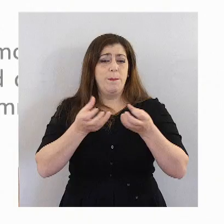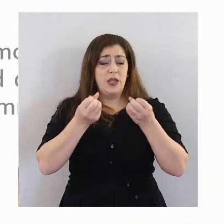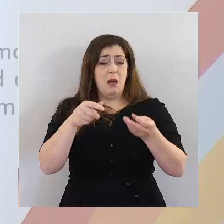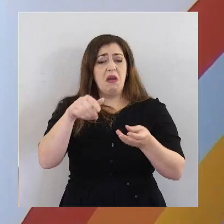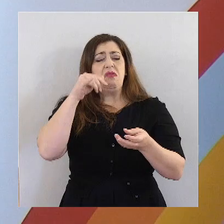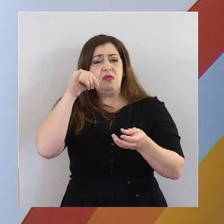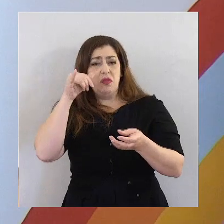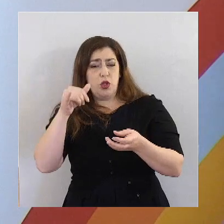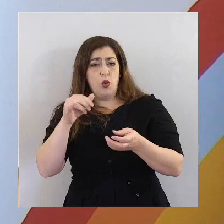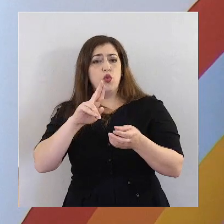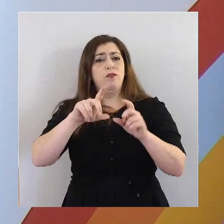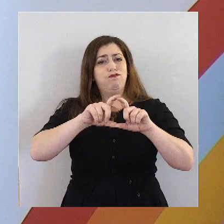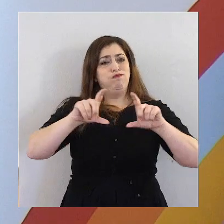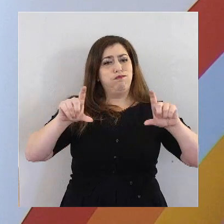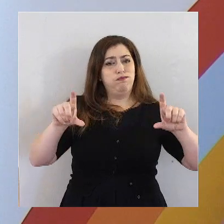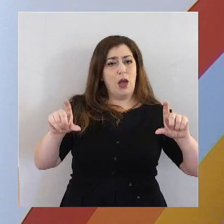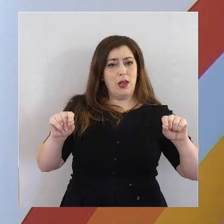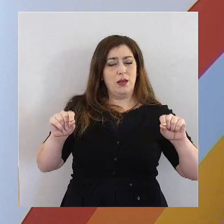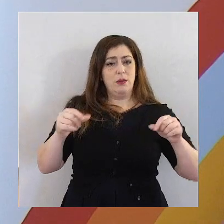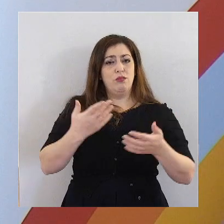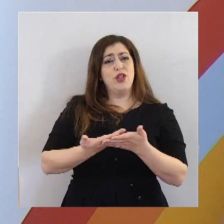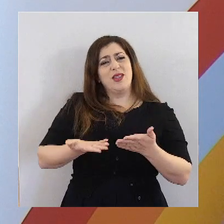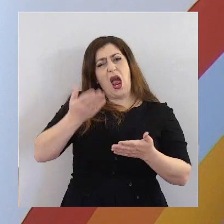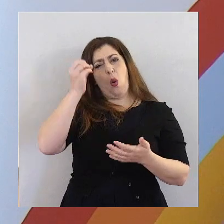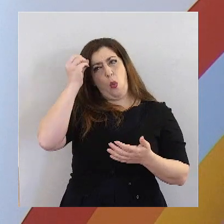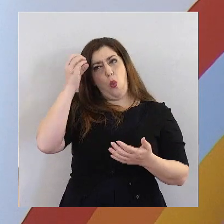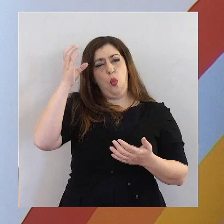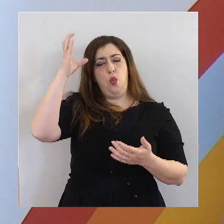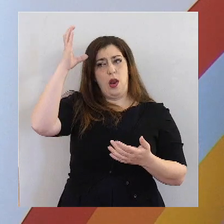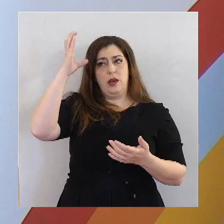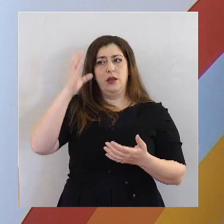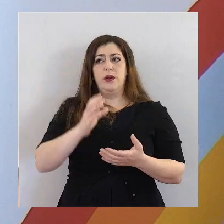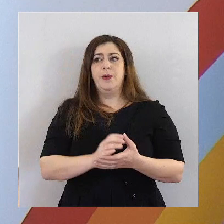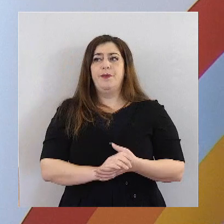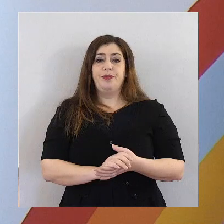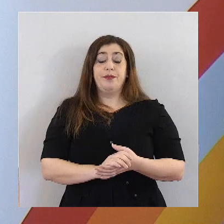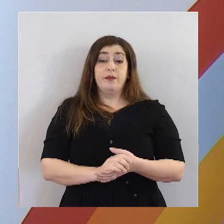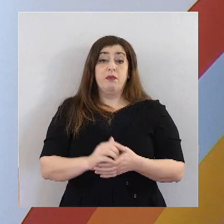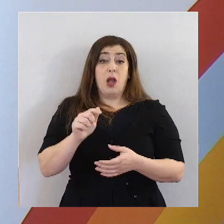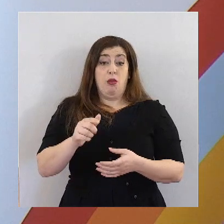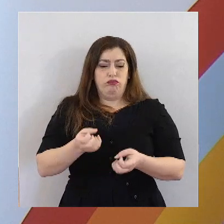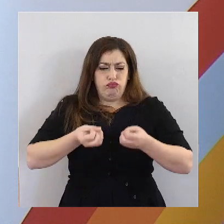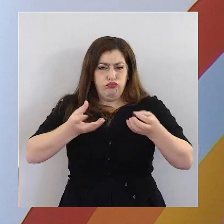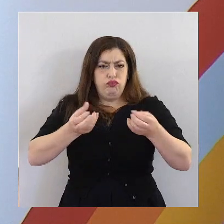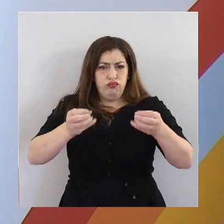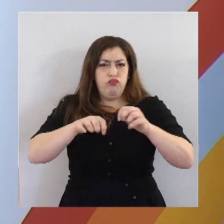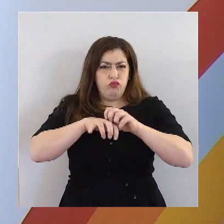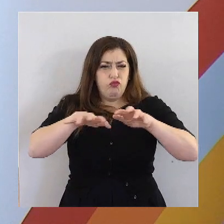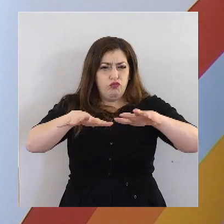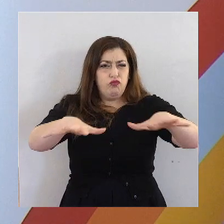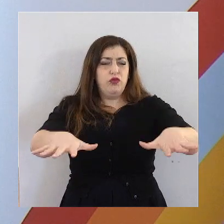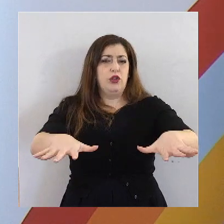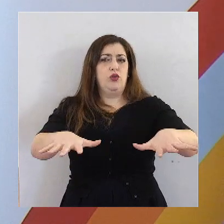The banners and videos were disseminated and boosted quite extensively on a number of social